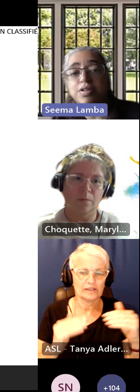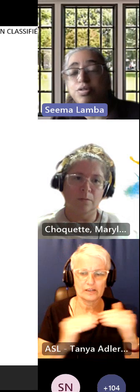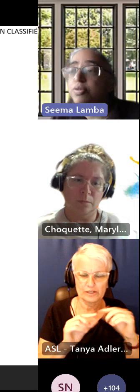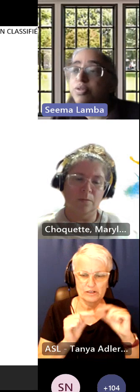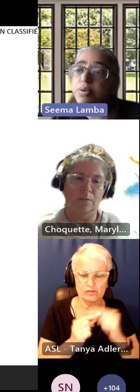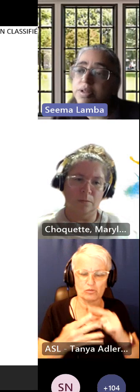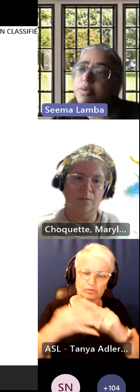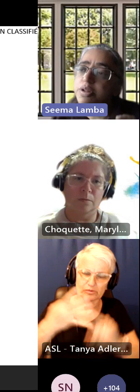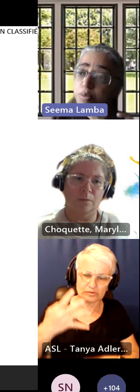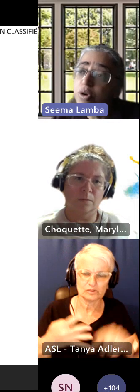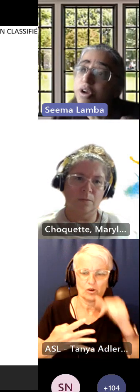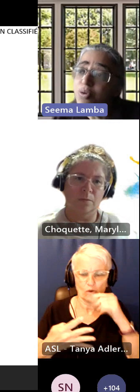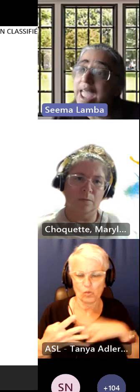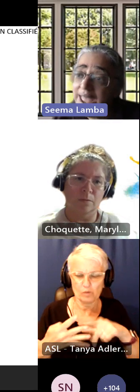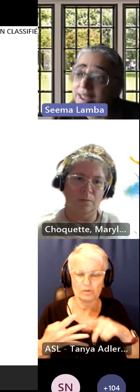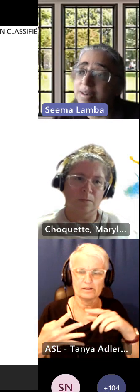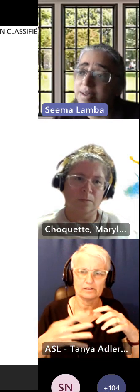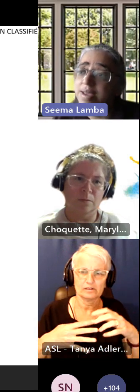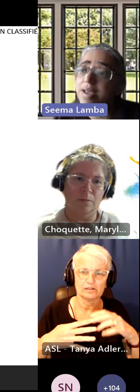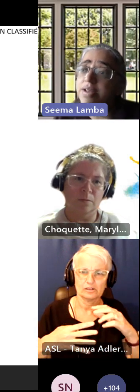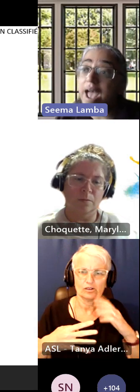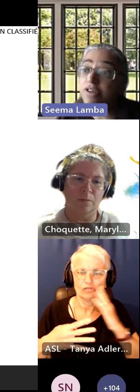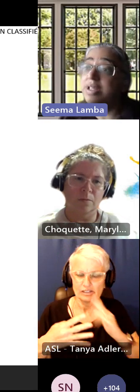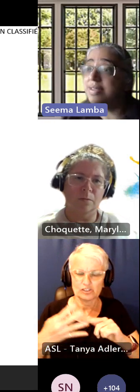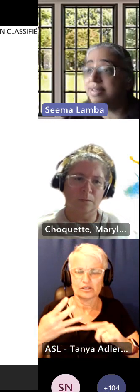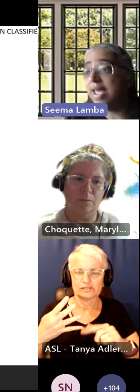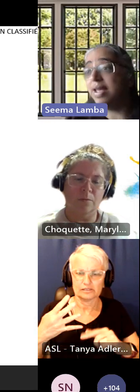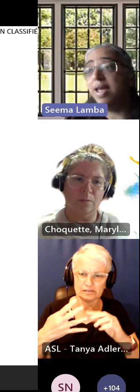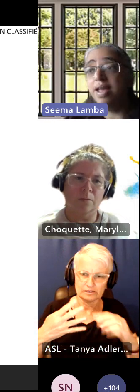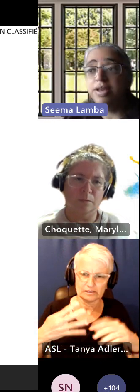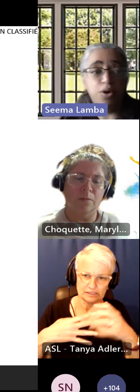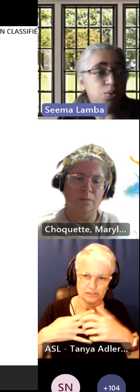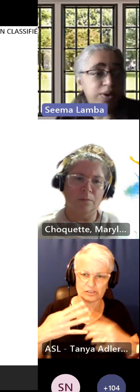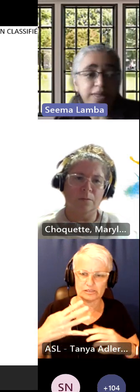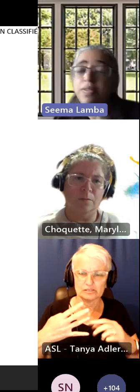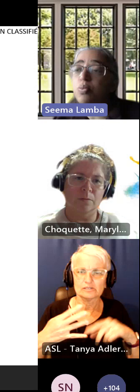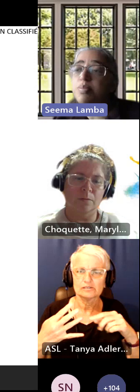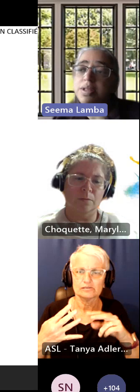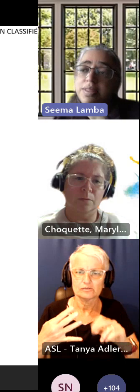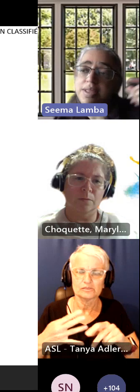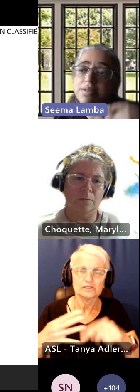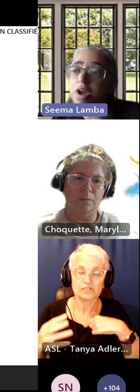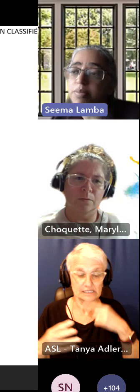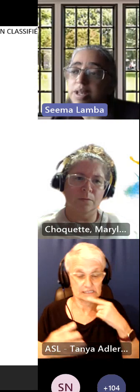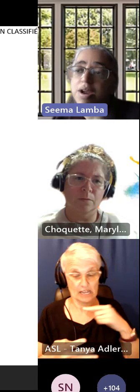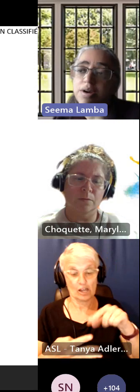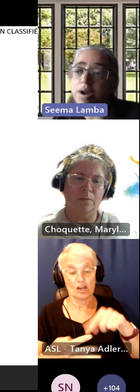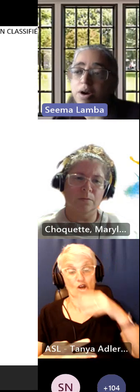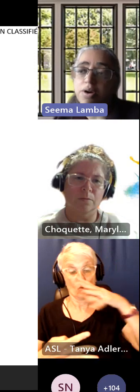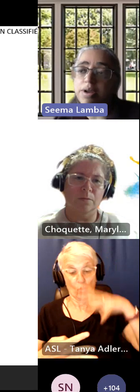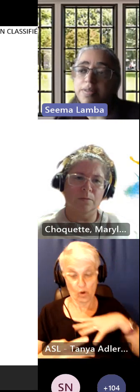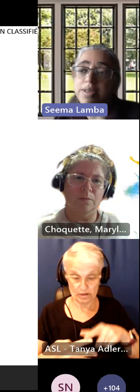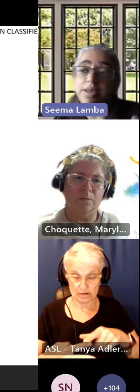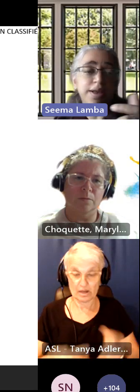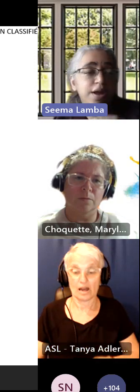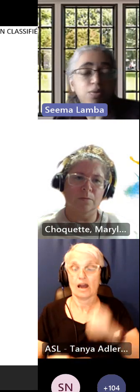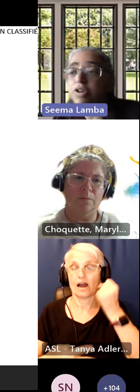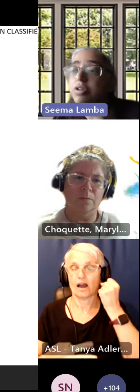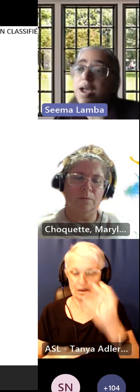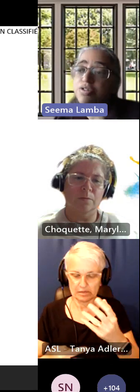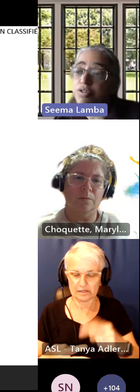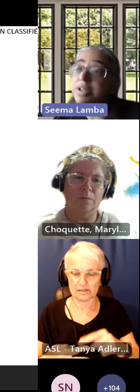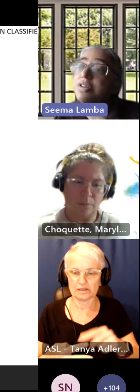racialized, indigenous, or persons with disabilities, where you can actually say, you know, within the women, these are how many are in